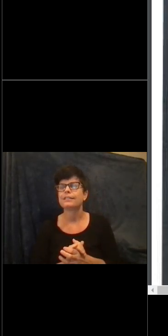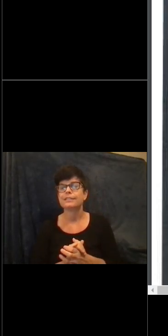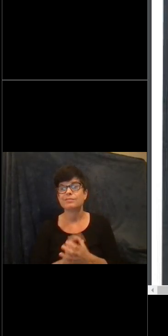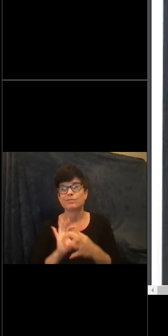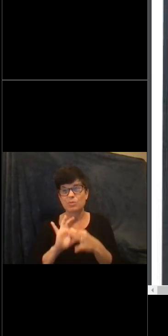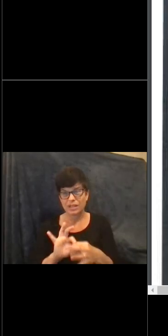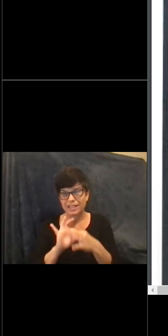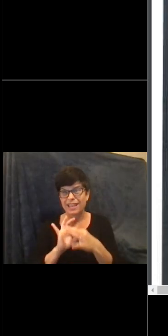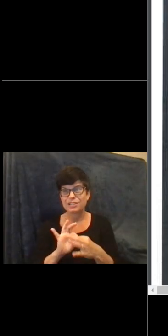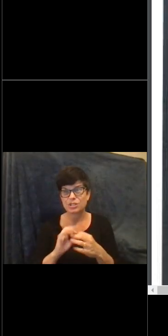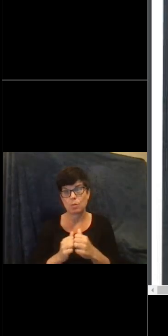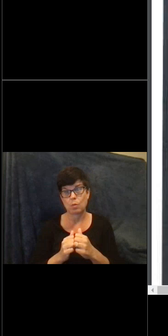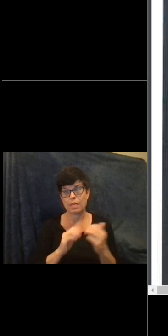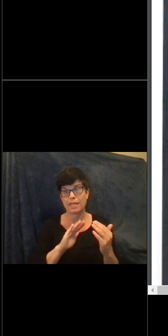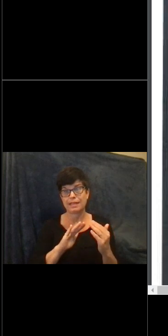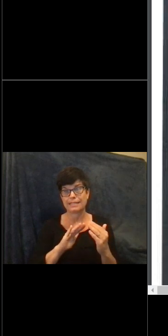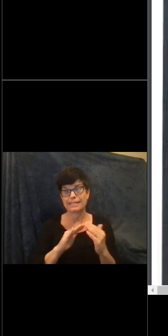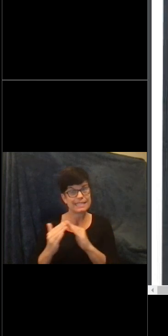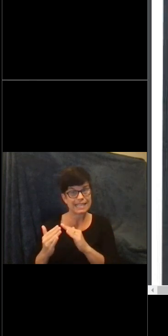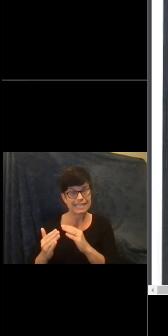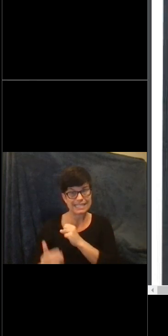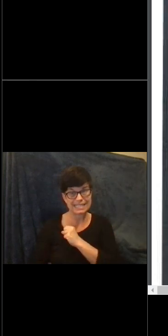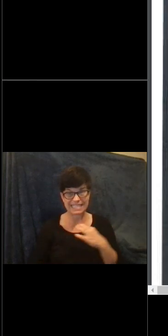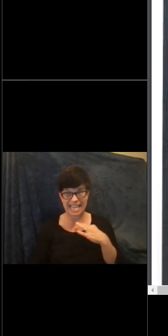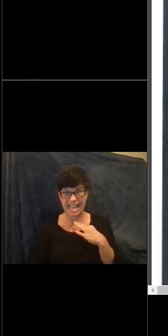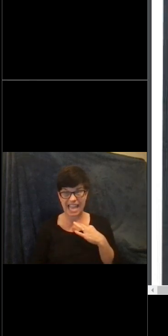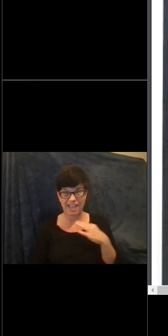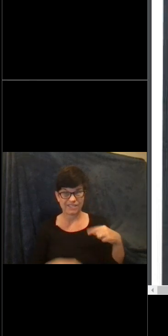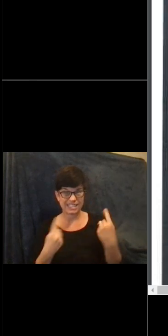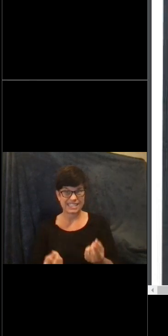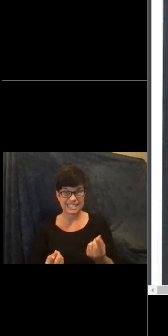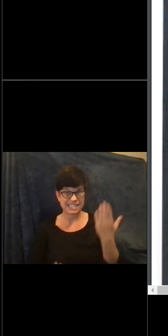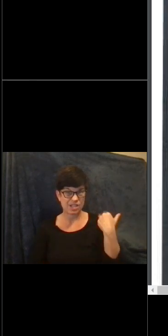relationship with city staff since last July.